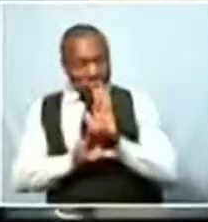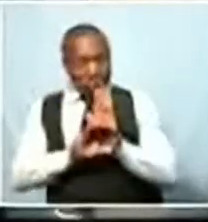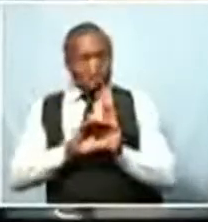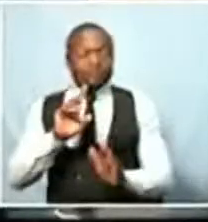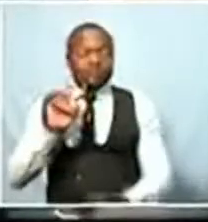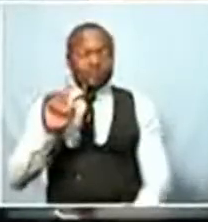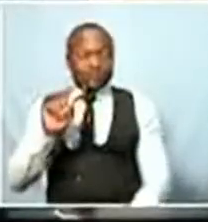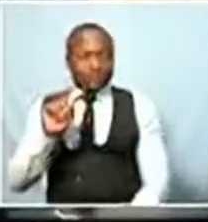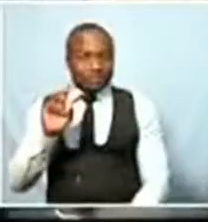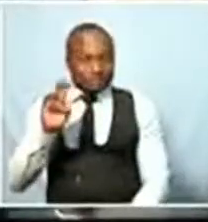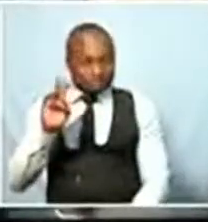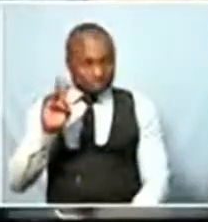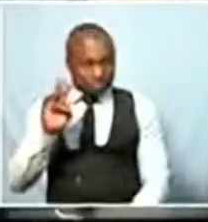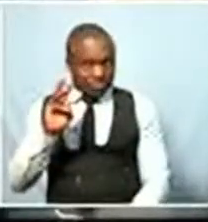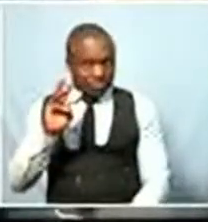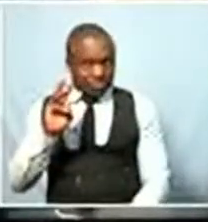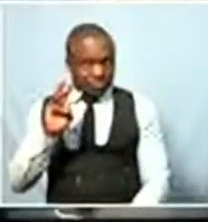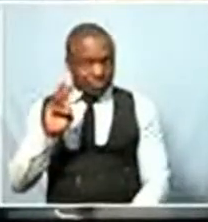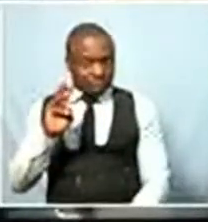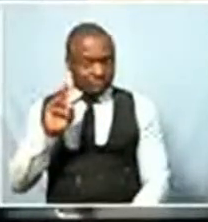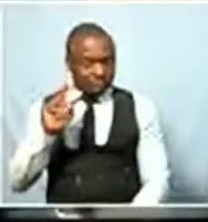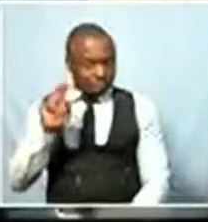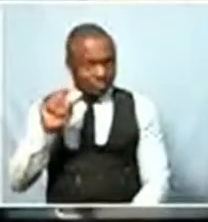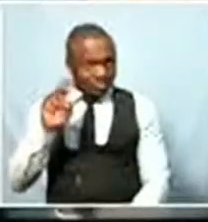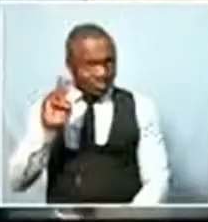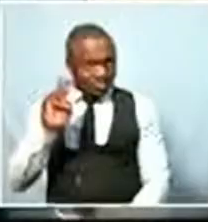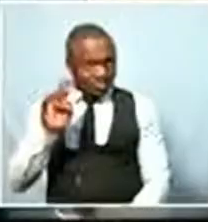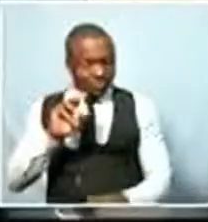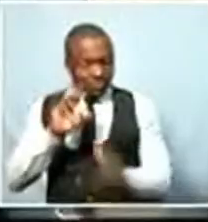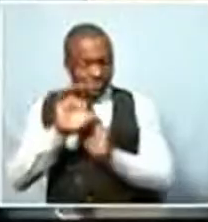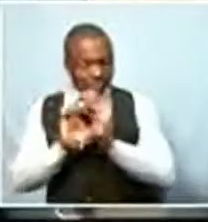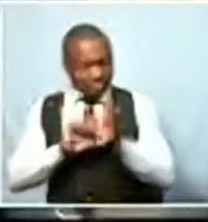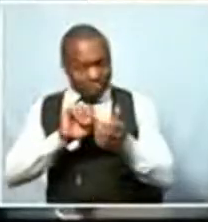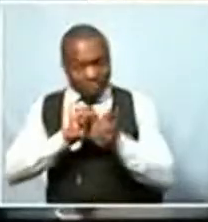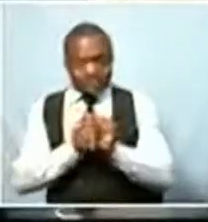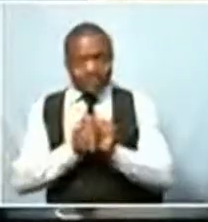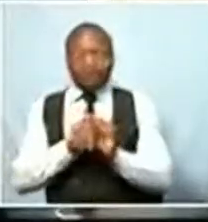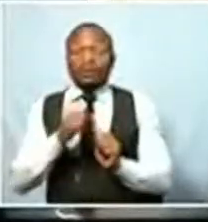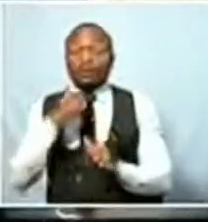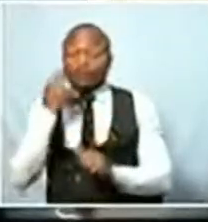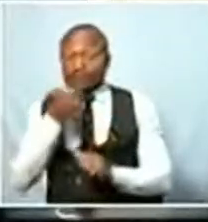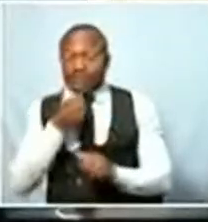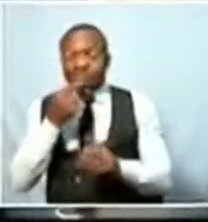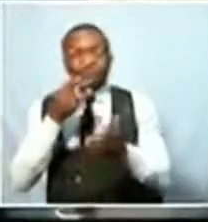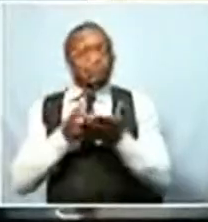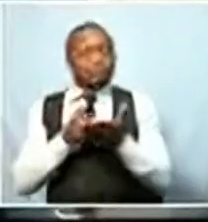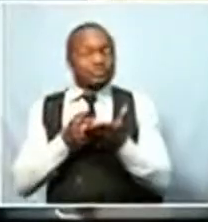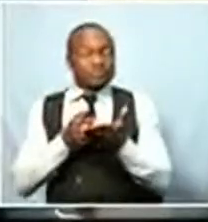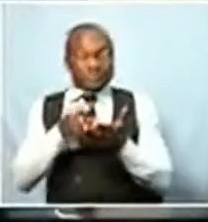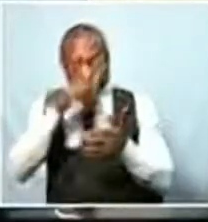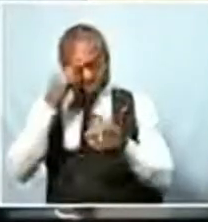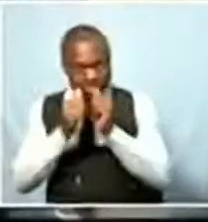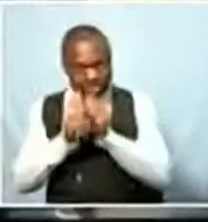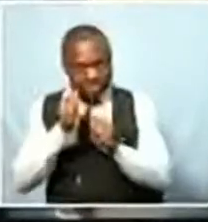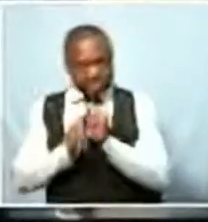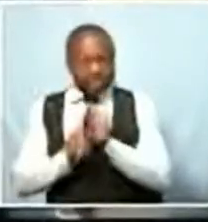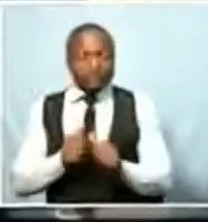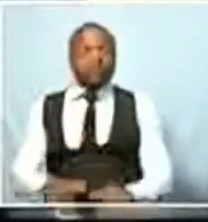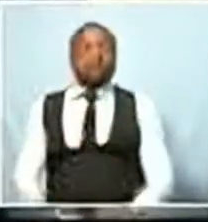crafted, we bought into the idea, because there's been this talk about he who pays the piper calls the tune, and